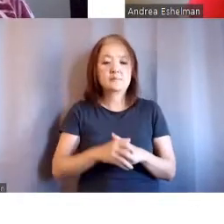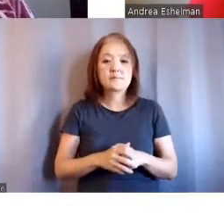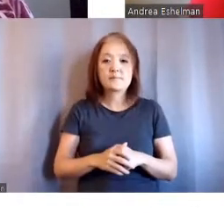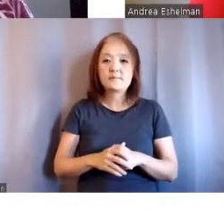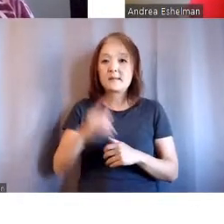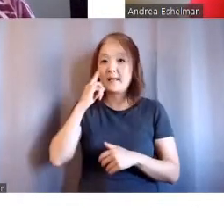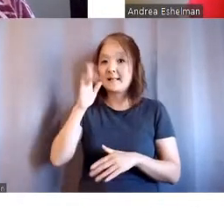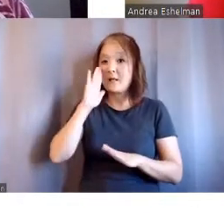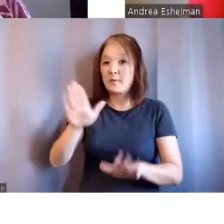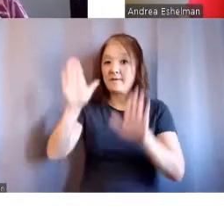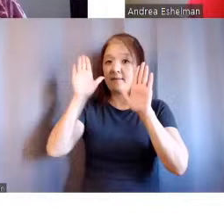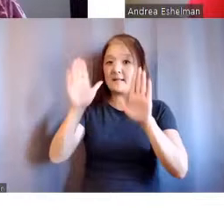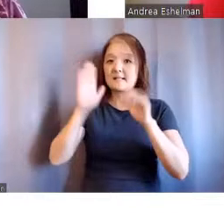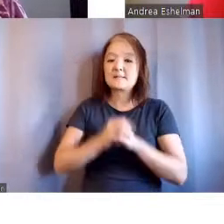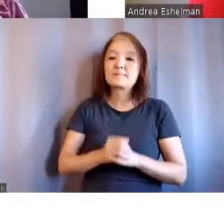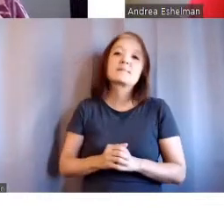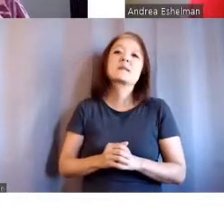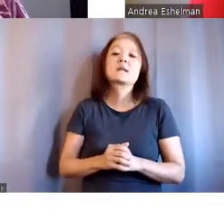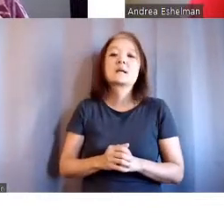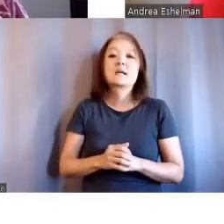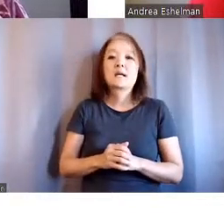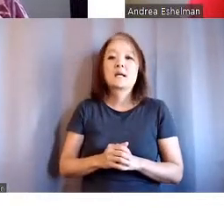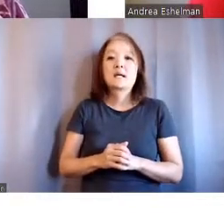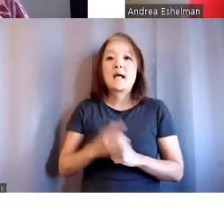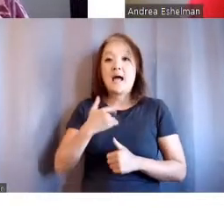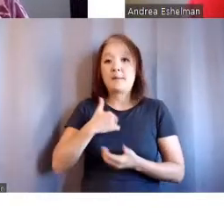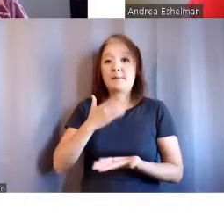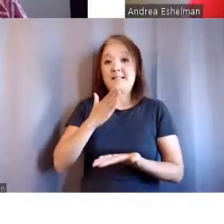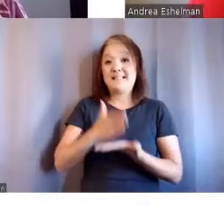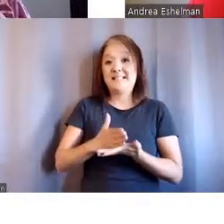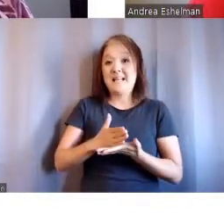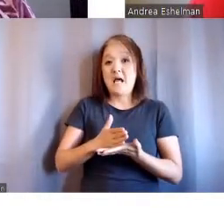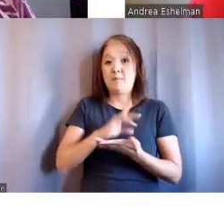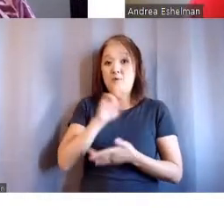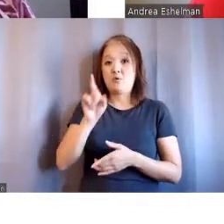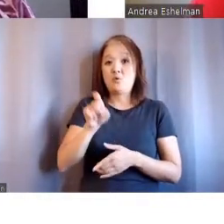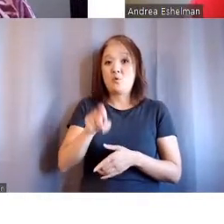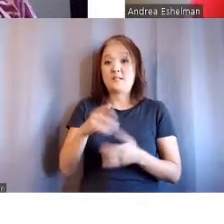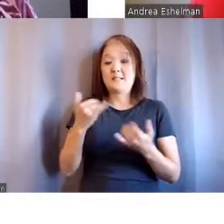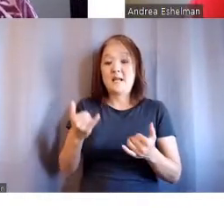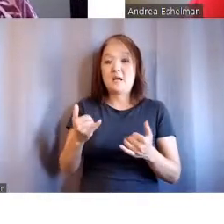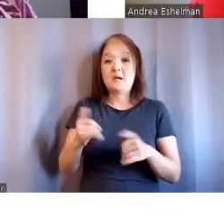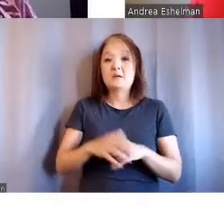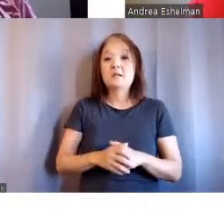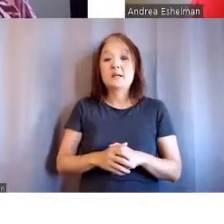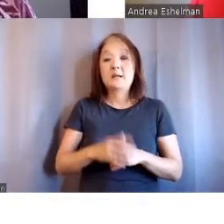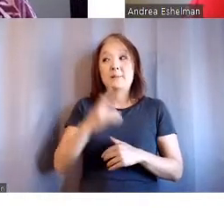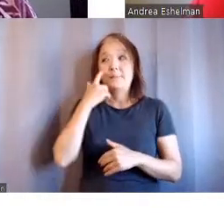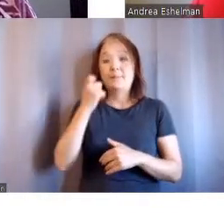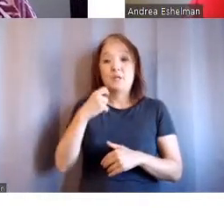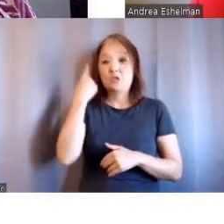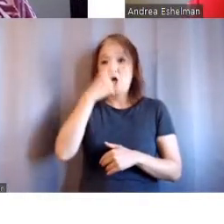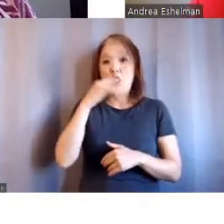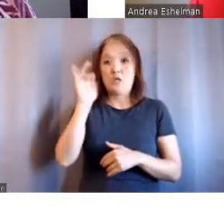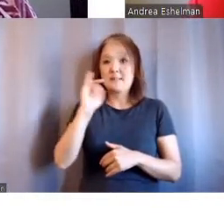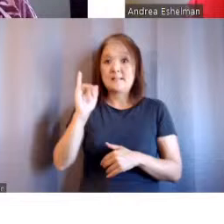be fantastic. I'm going to stop questions here. Otherwise, it looks like we could go for a whole nother